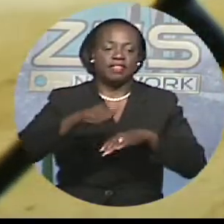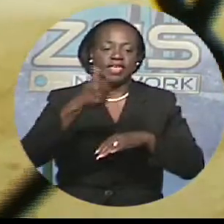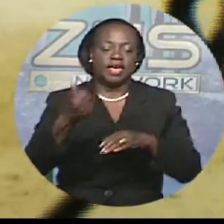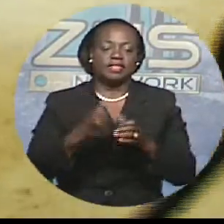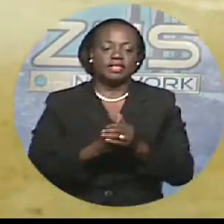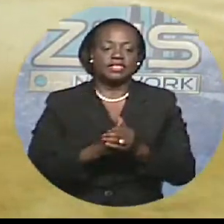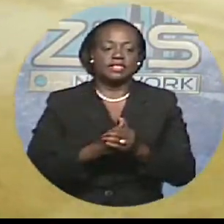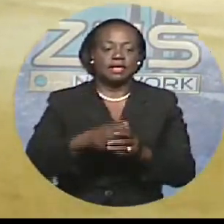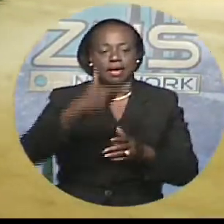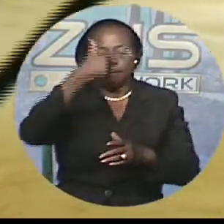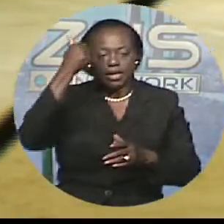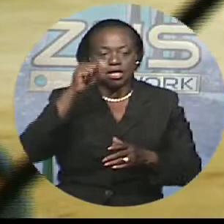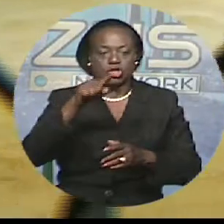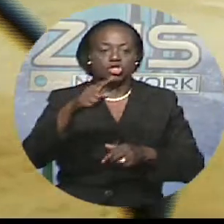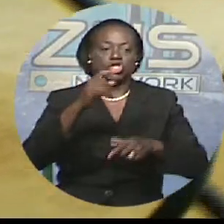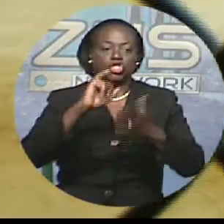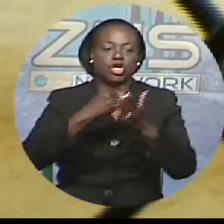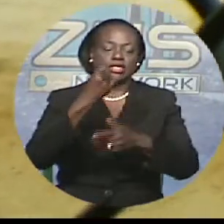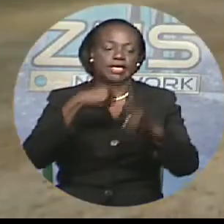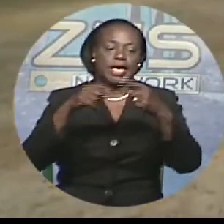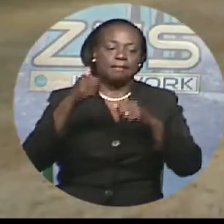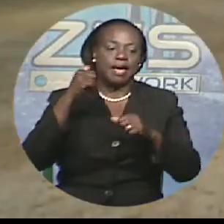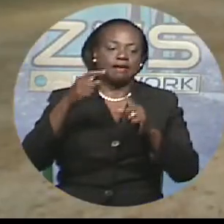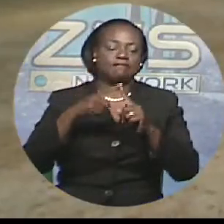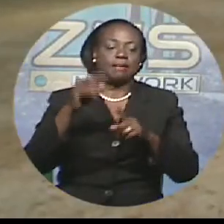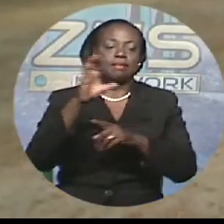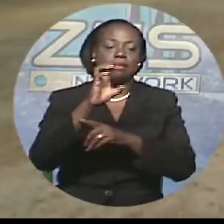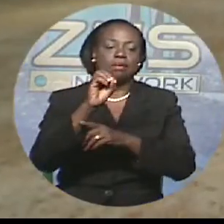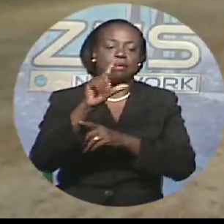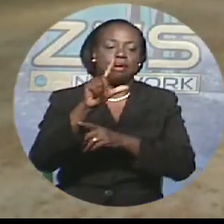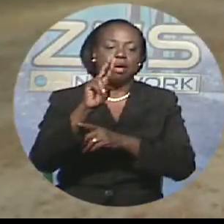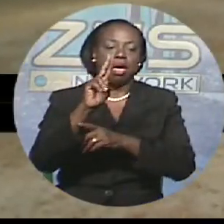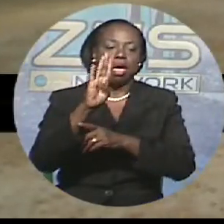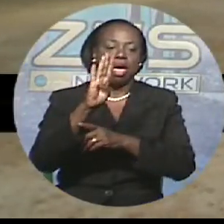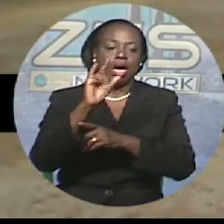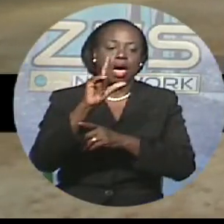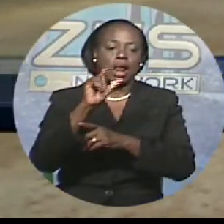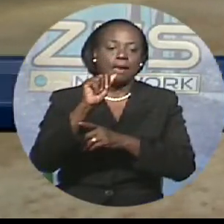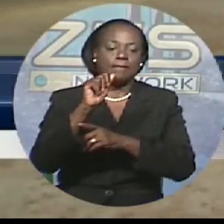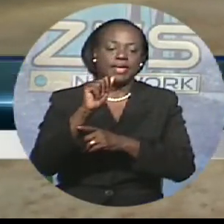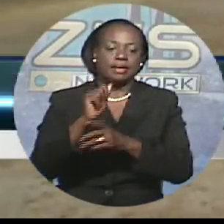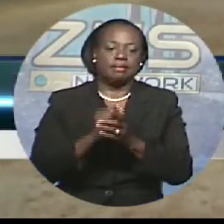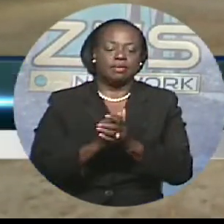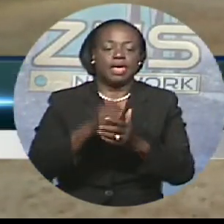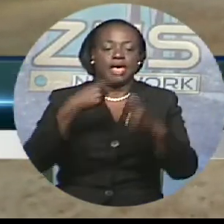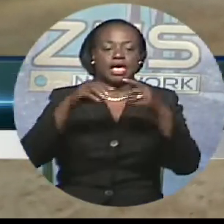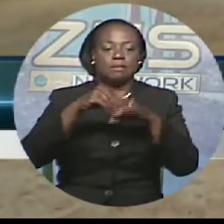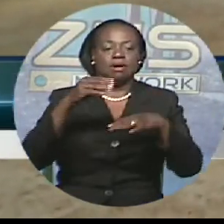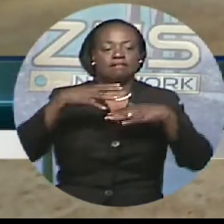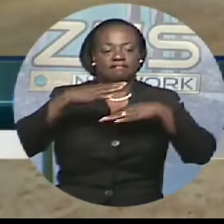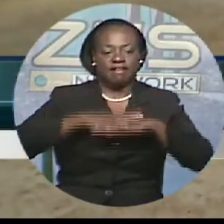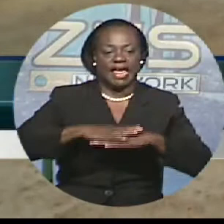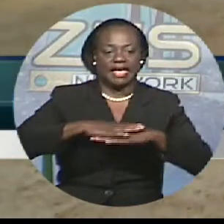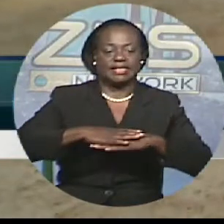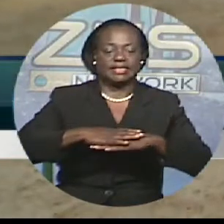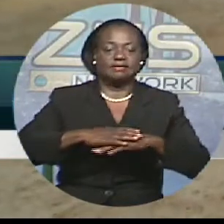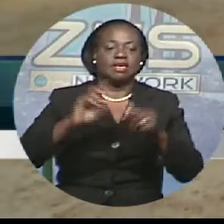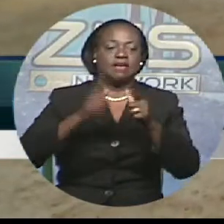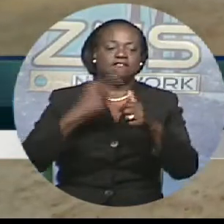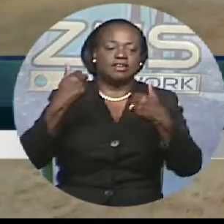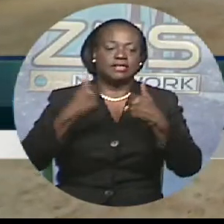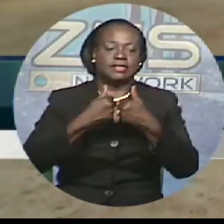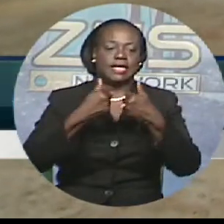I could have kept pitching. I mean, I'm in pretty good shape right now. We come out a little flat. First game of the season,